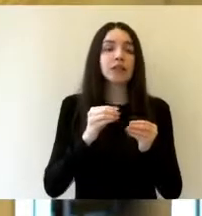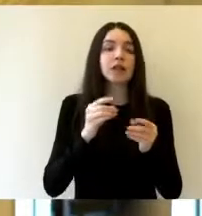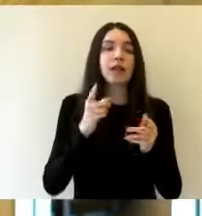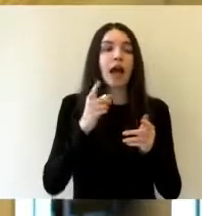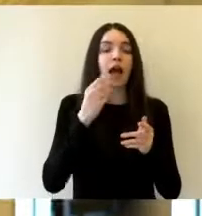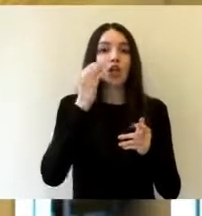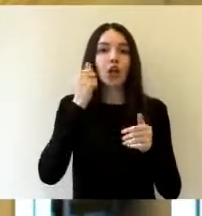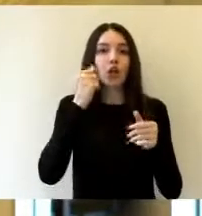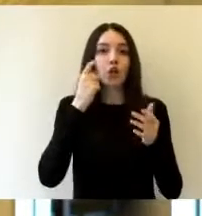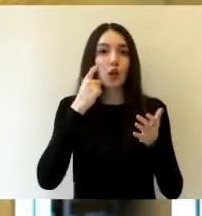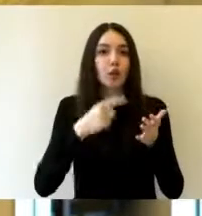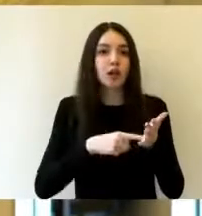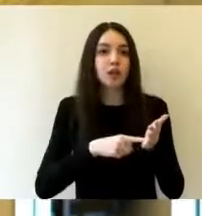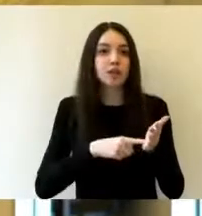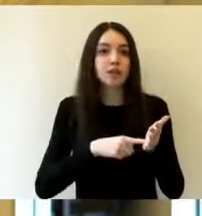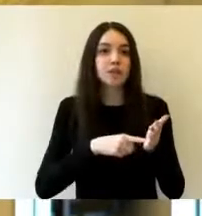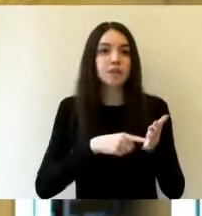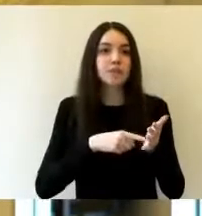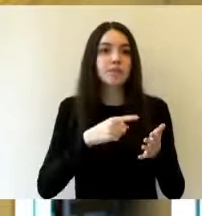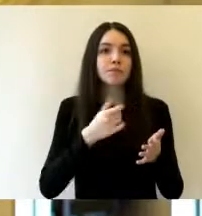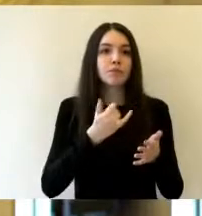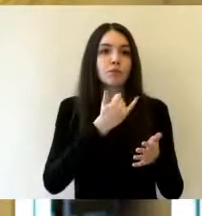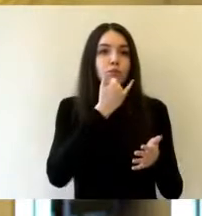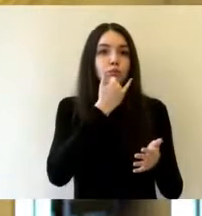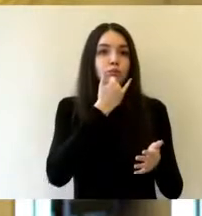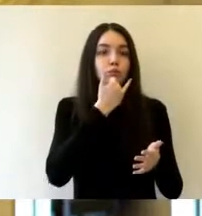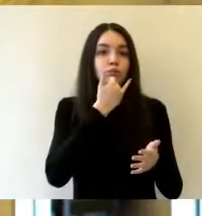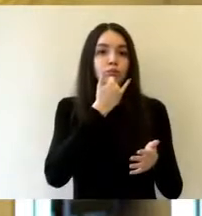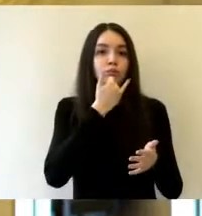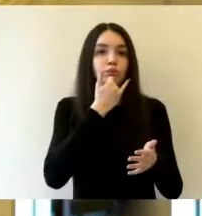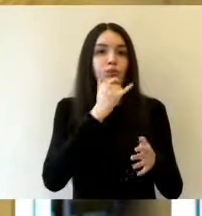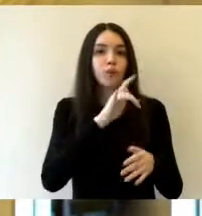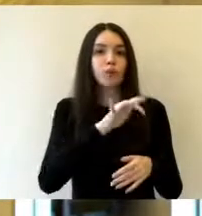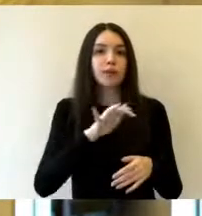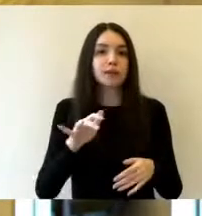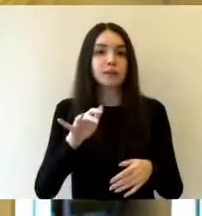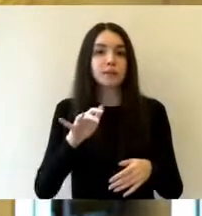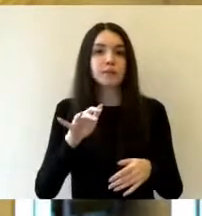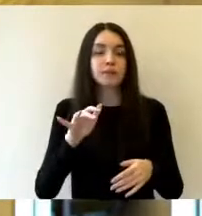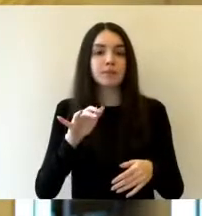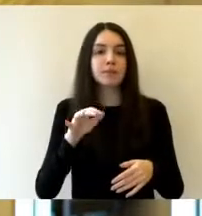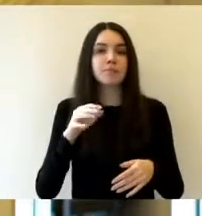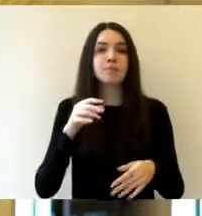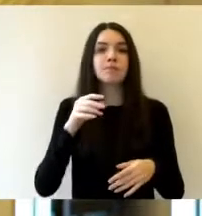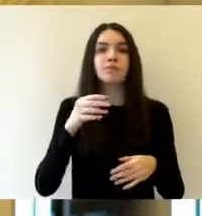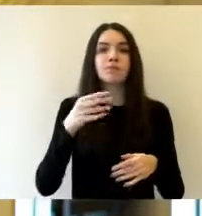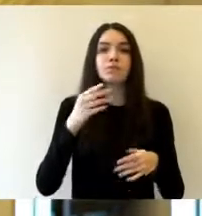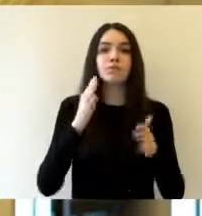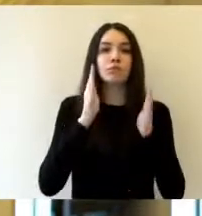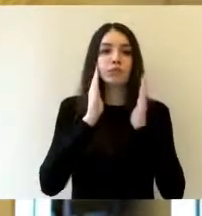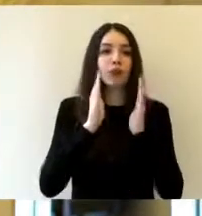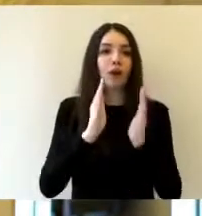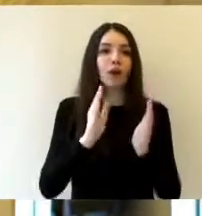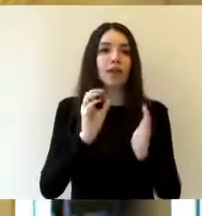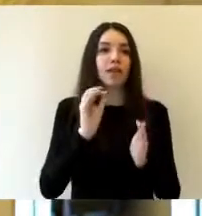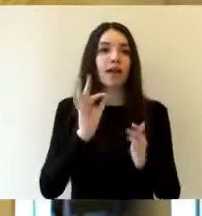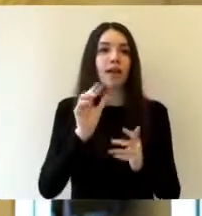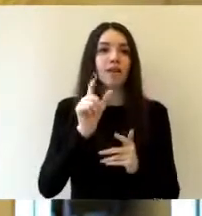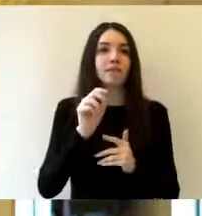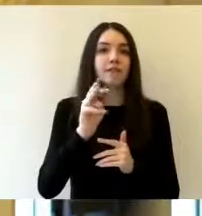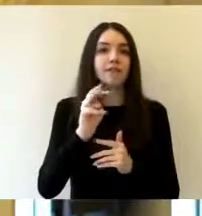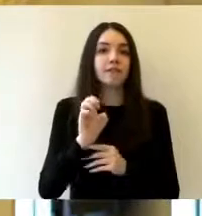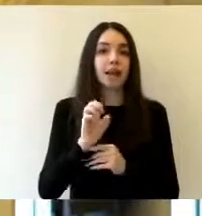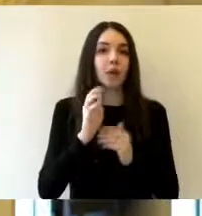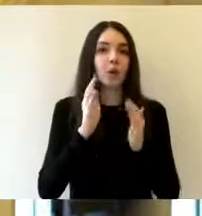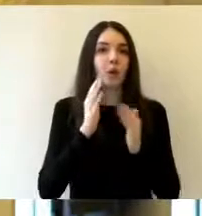there was a typo in the American Trial Lawyers Hall of Fame wall. Oops.